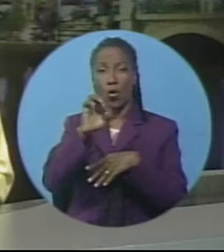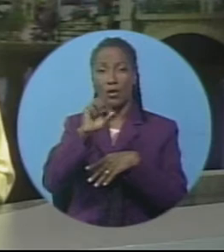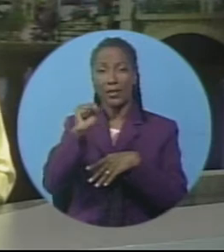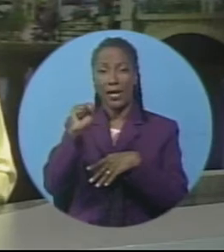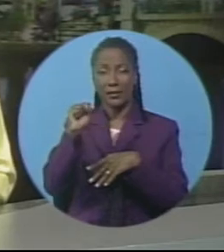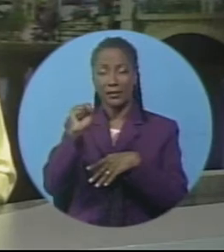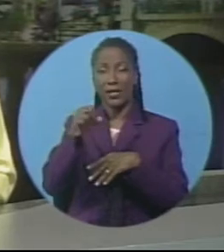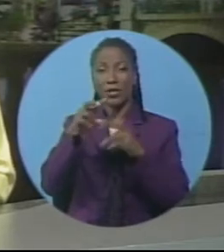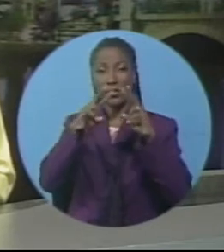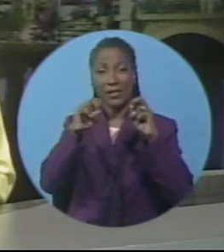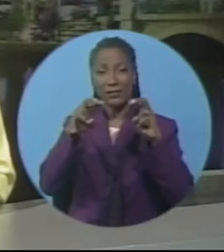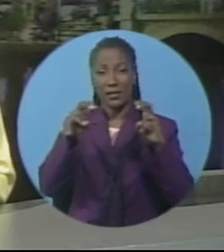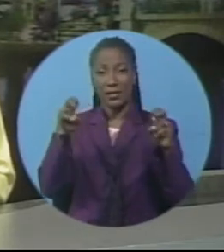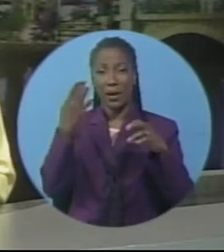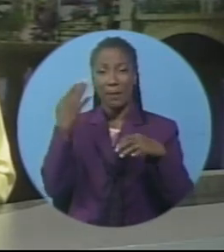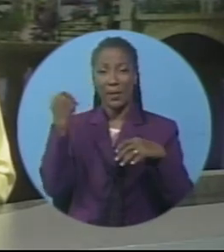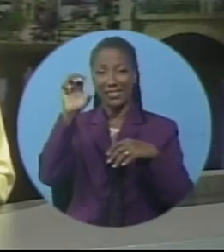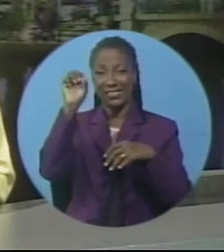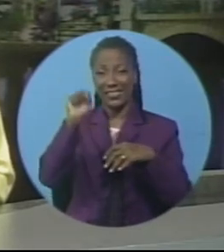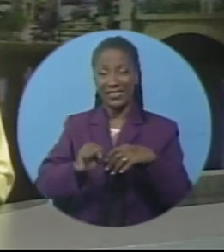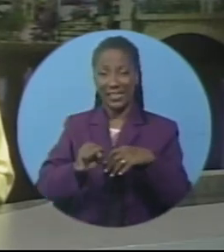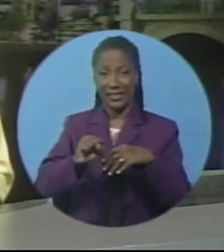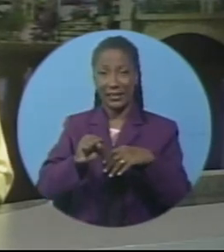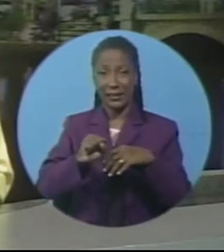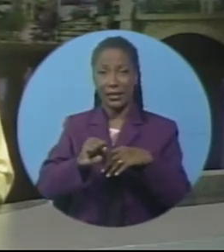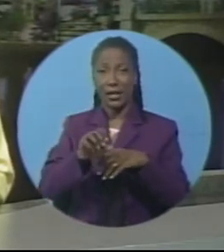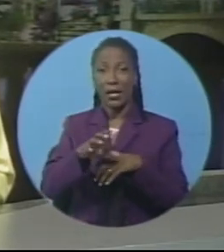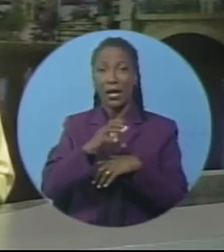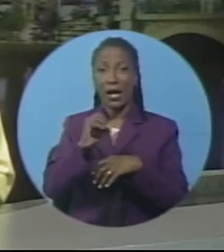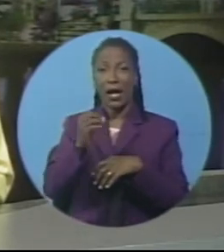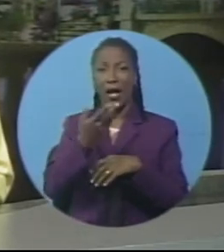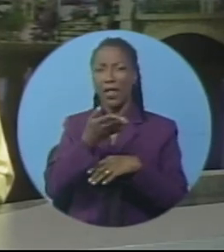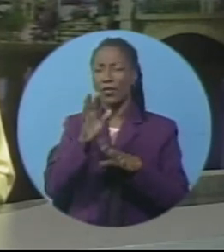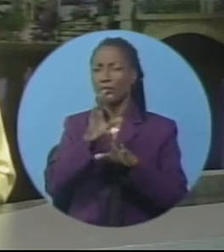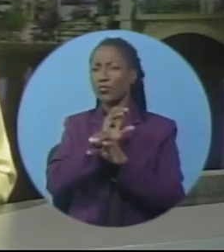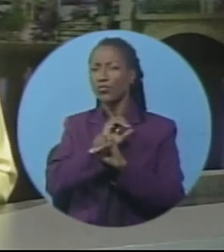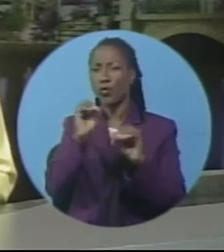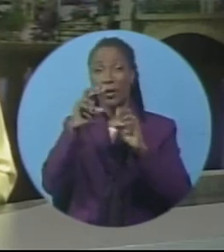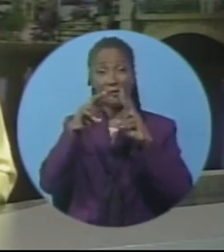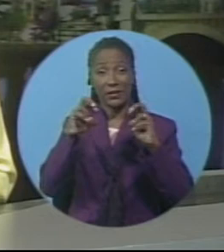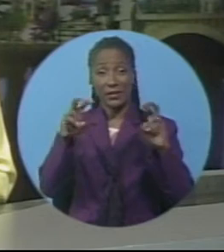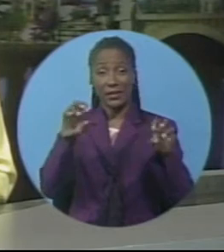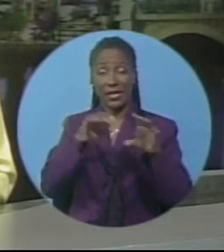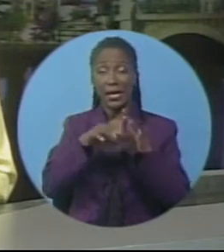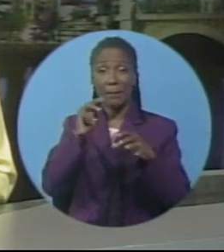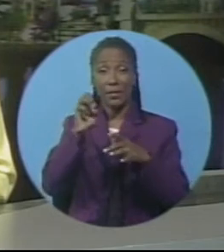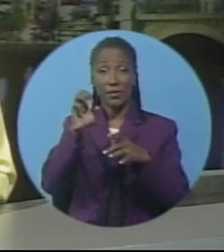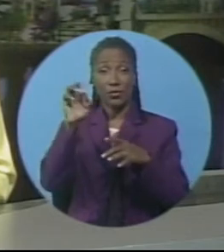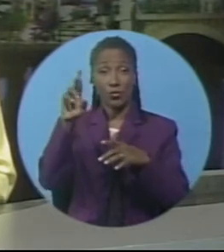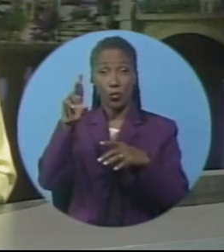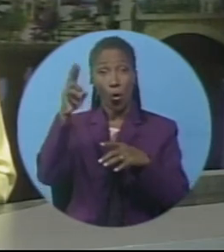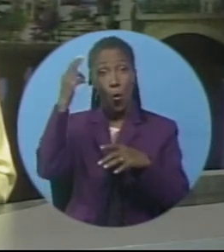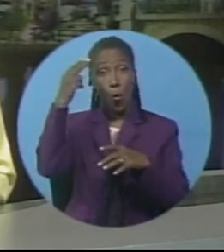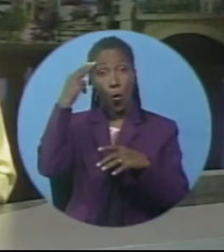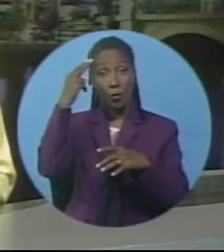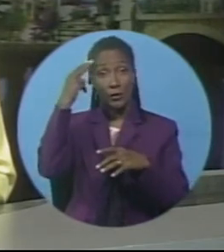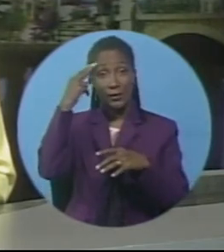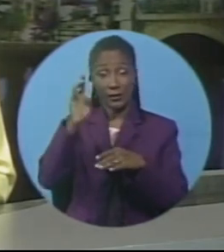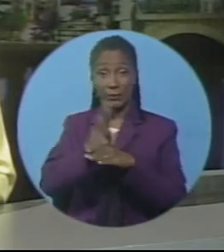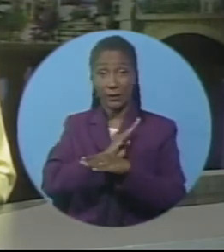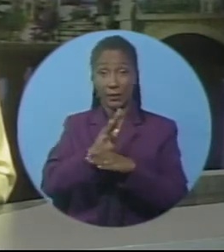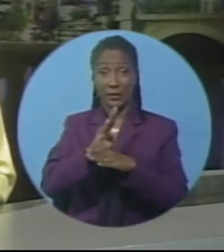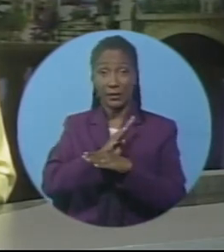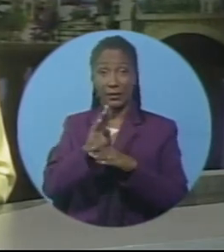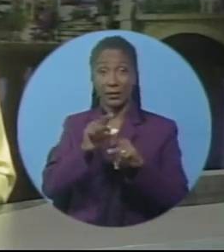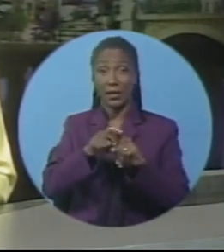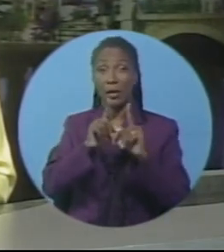agencies. They say there is no investigation into Mr. Holness's affairs. A release from the party states that the leader is current